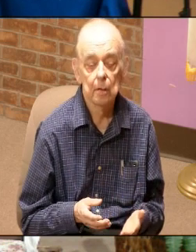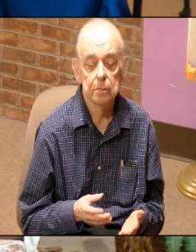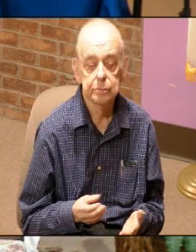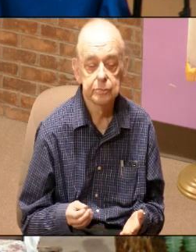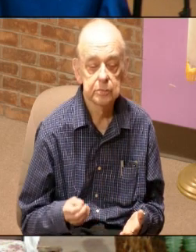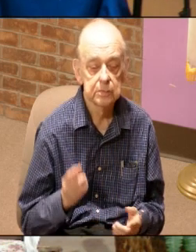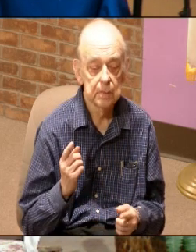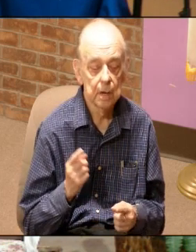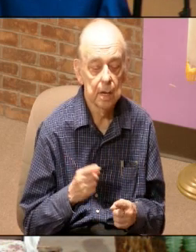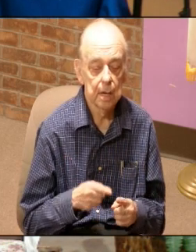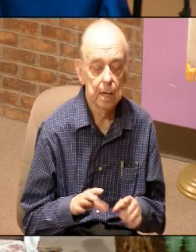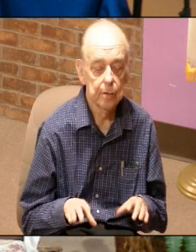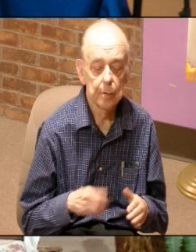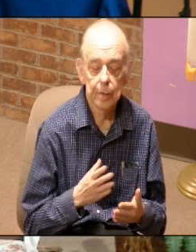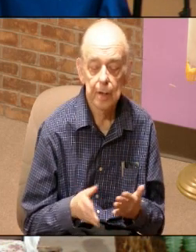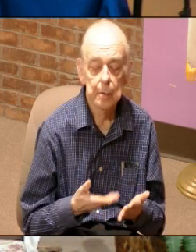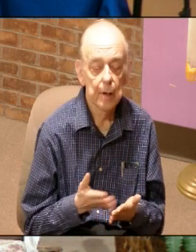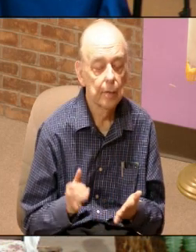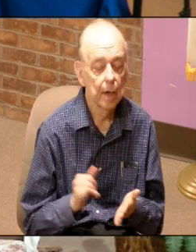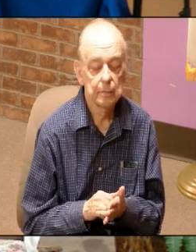and we can't do anything about it